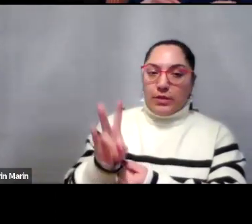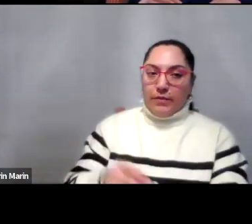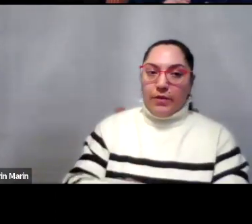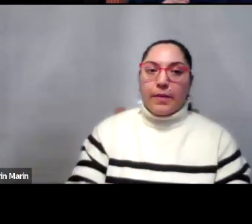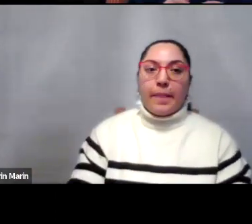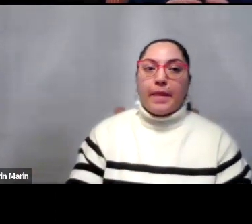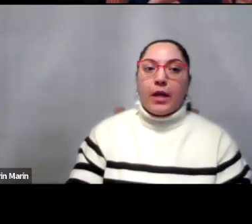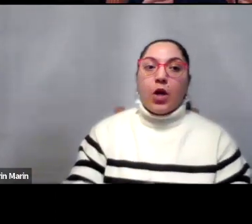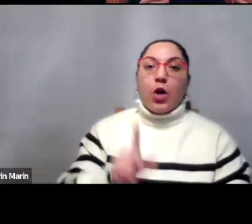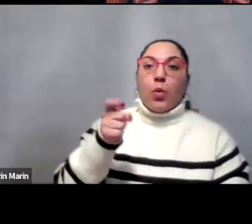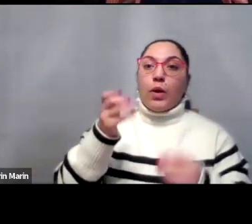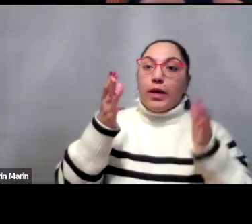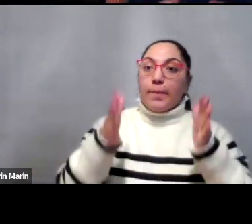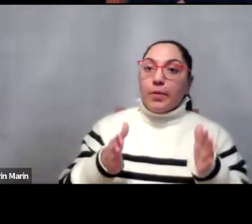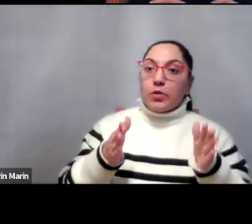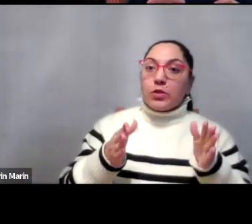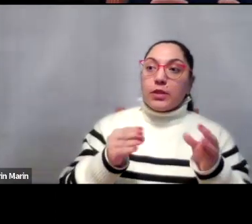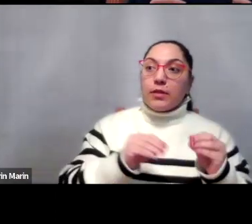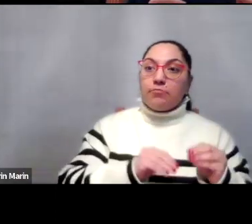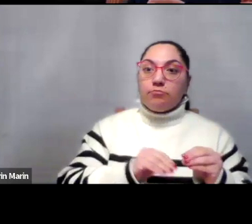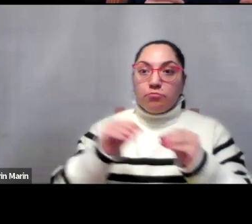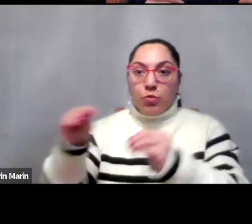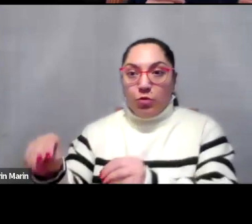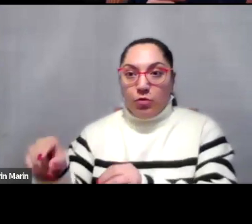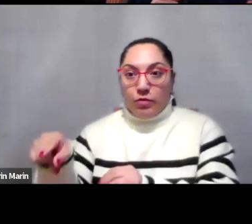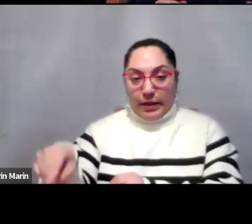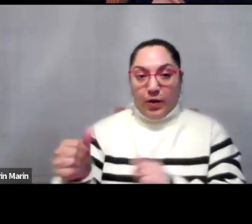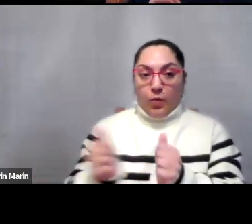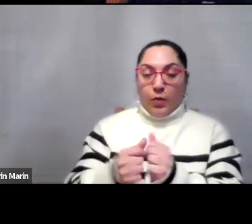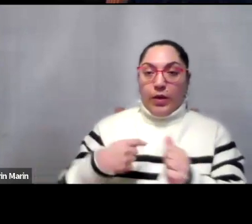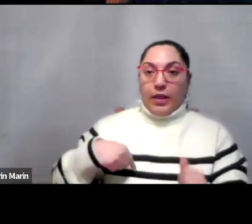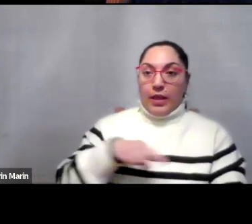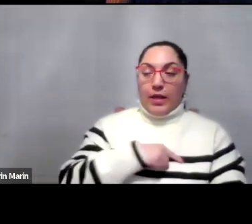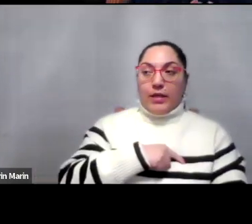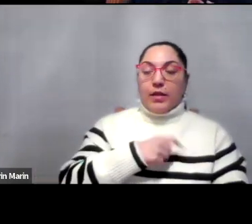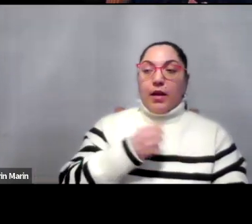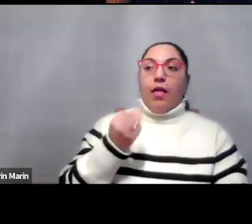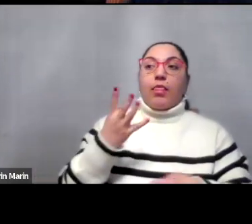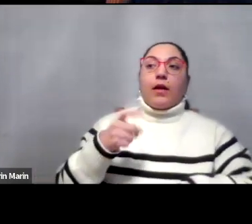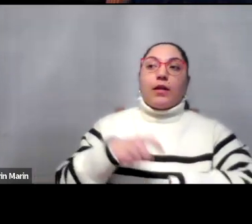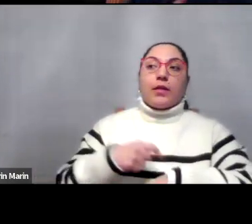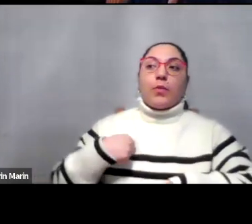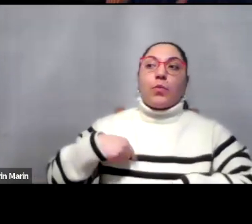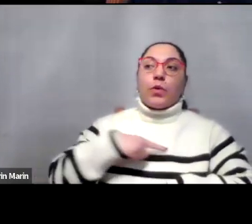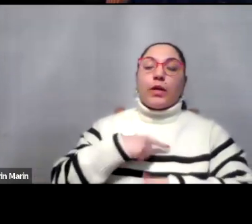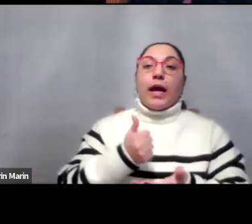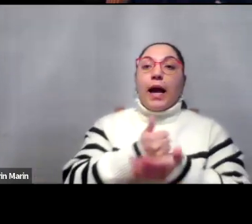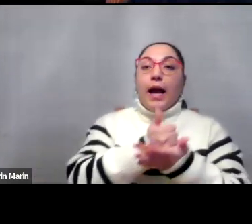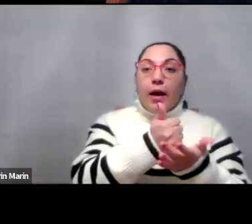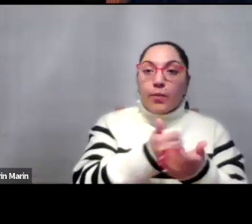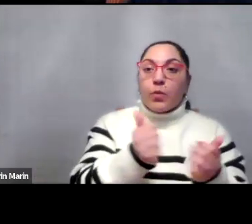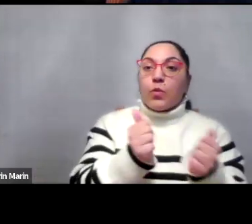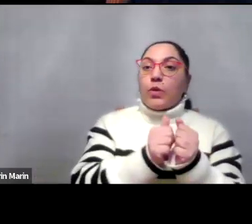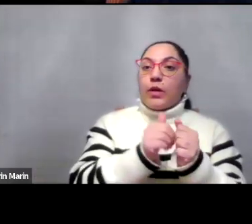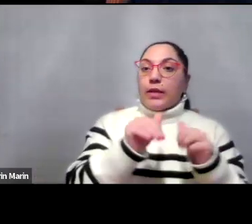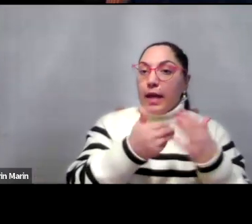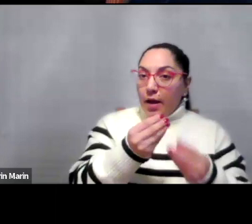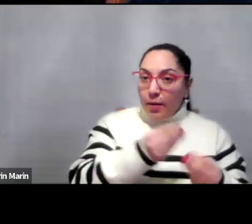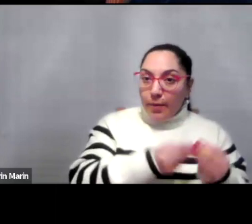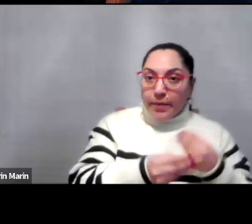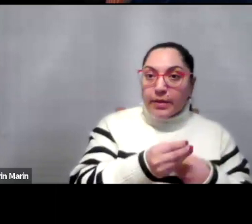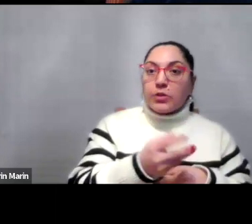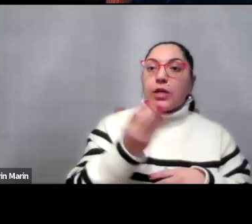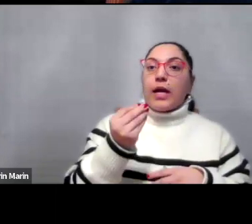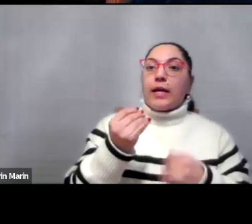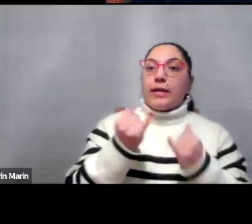individuals move into that with us, a lot of times we are helping with the budgeting again. We're helping with independent